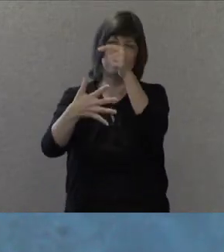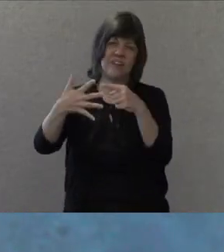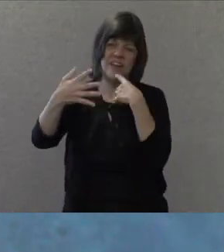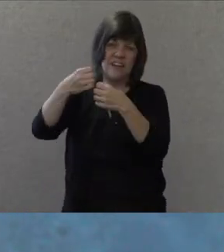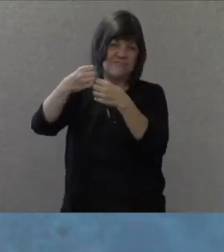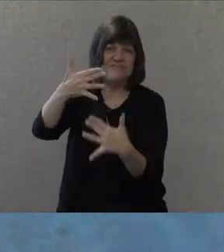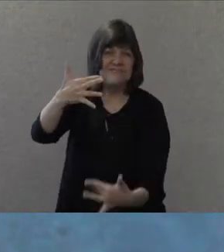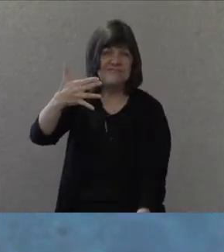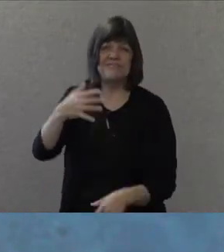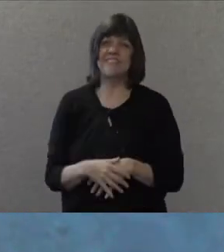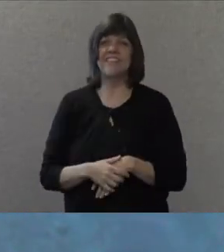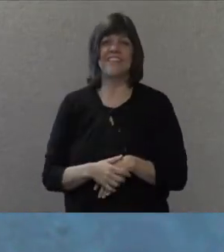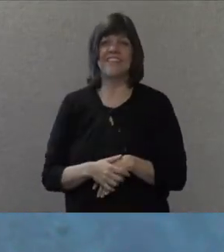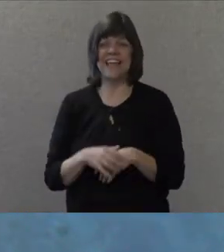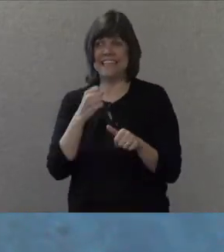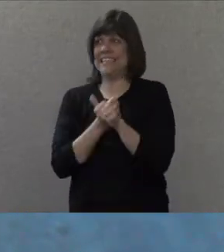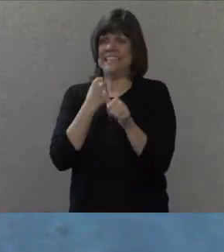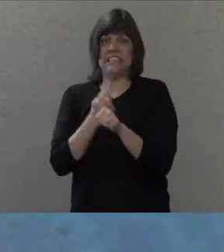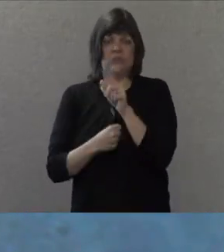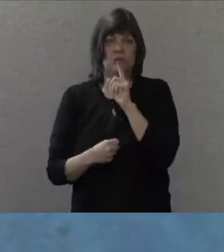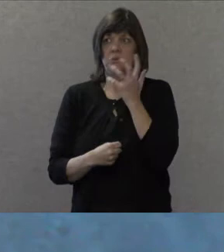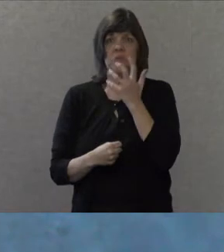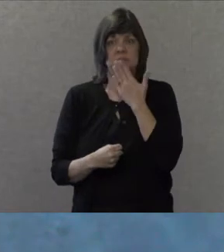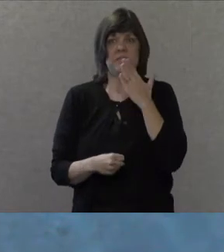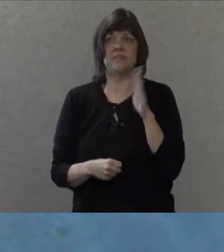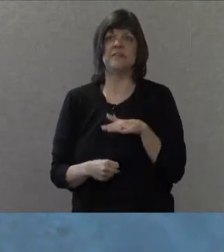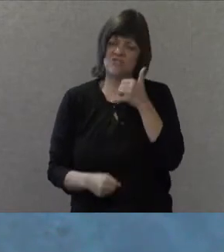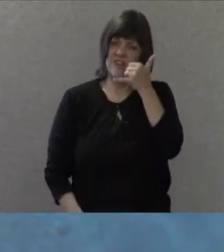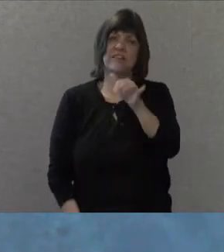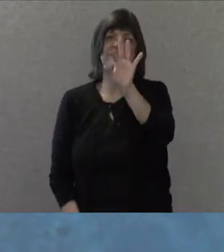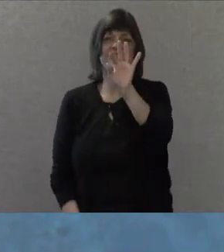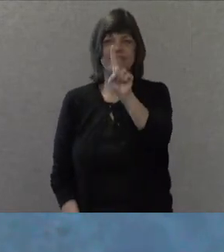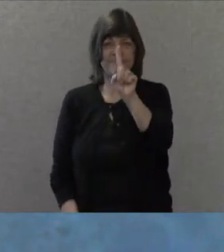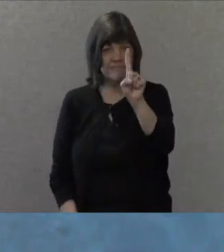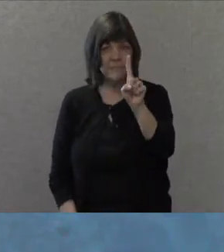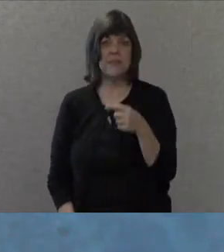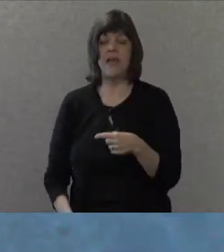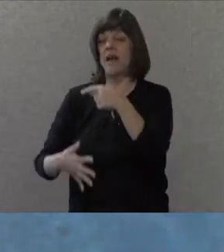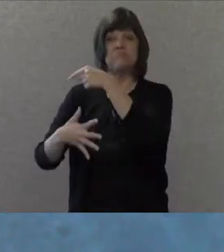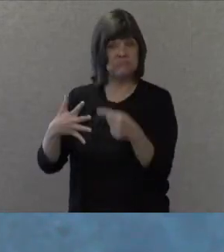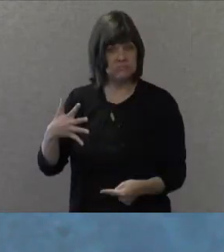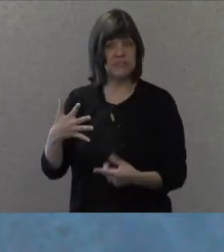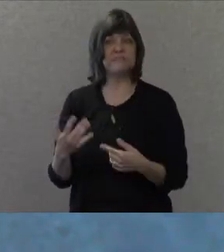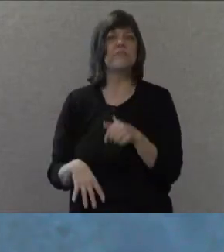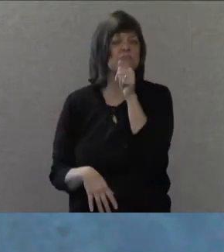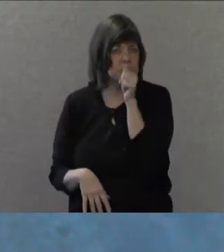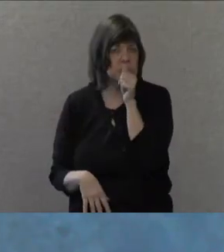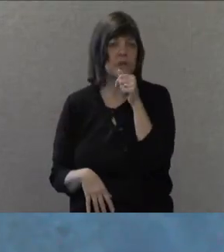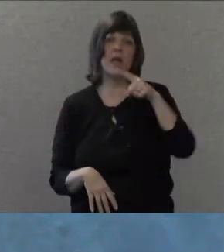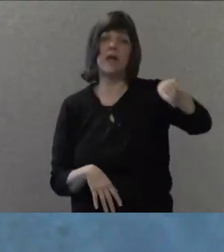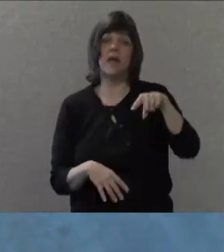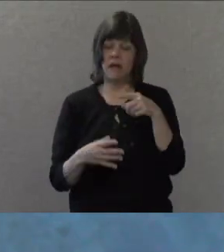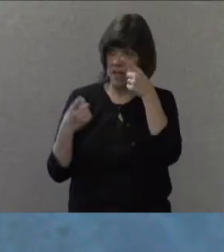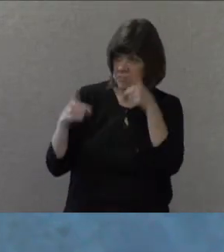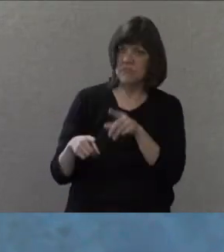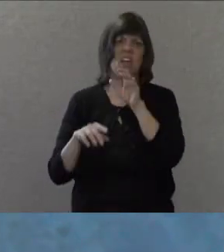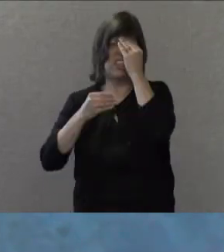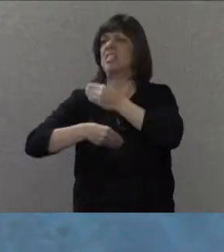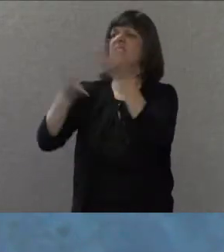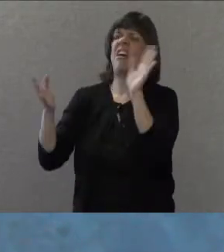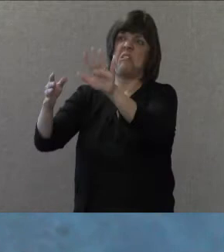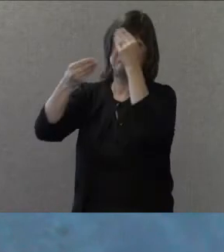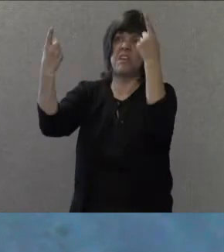of the following resources. If you are experiencing immediate danger, call 911. The following resources